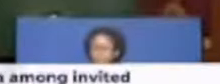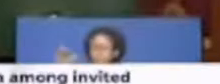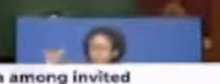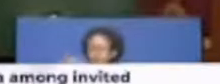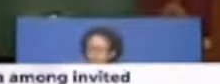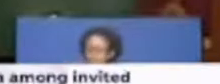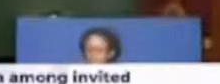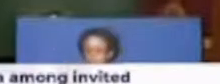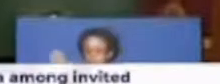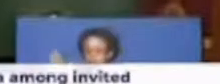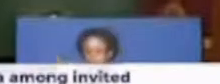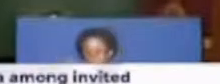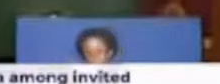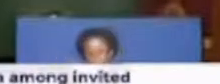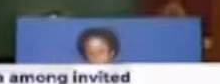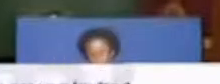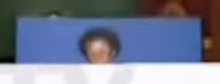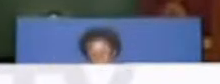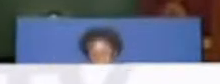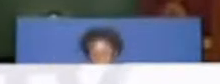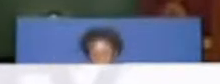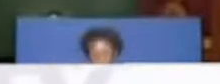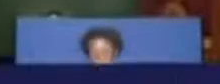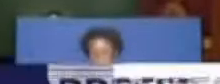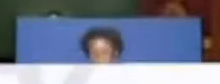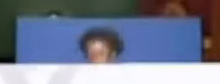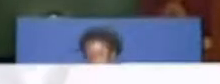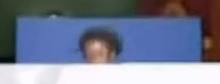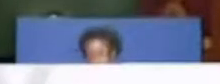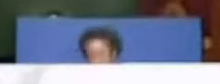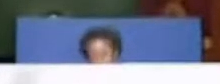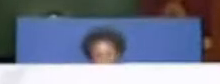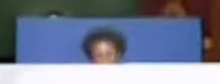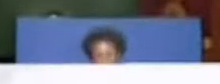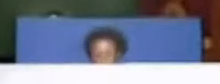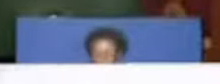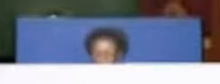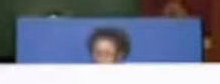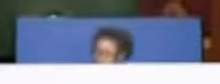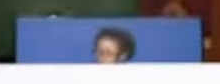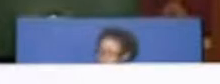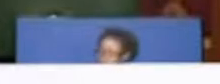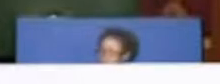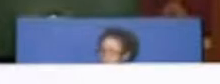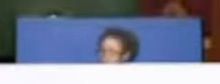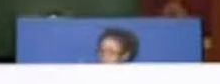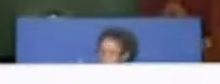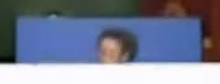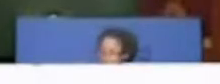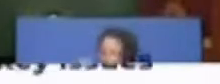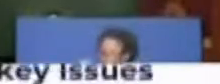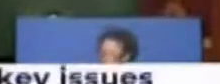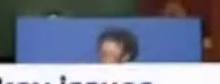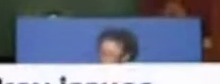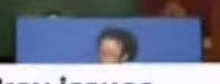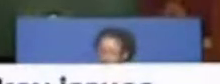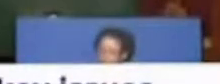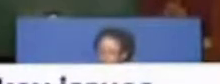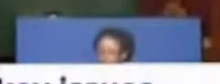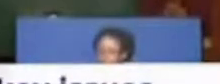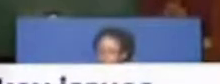to the nation in June of this year that by Christmas, we would have over 10 million adults